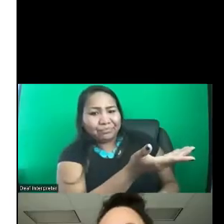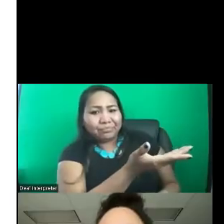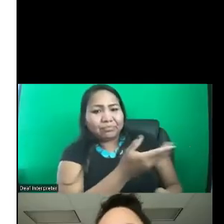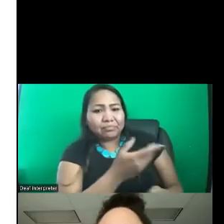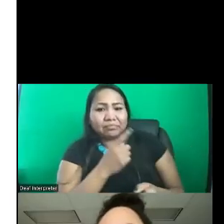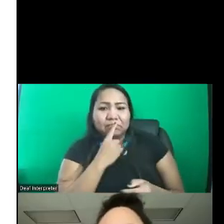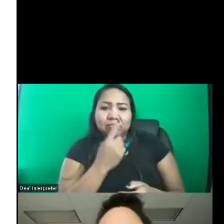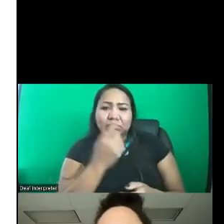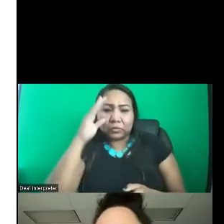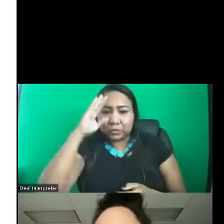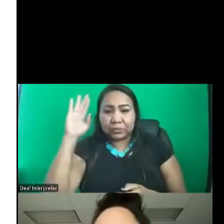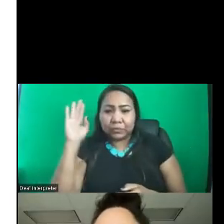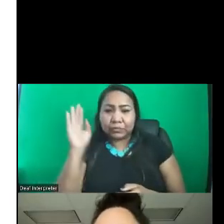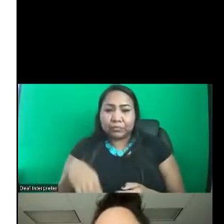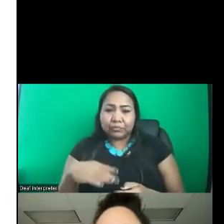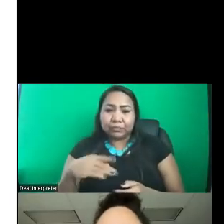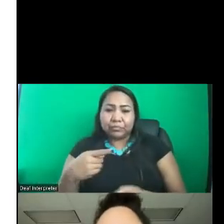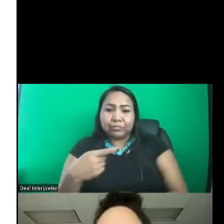is often still medicine.